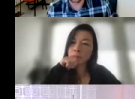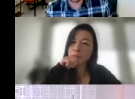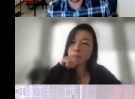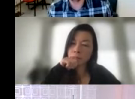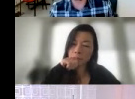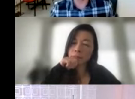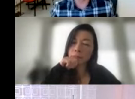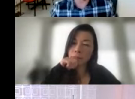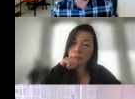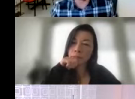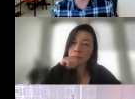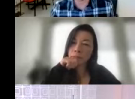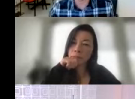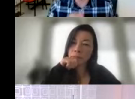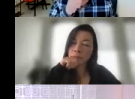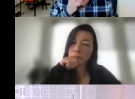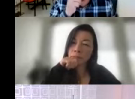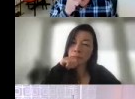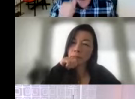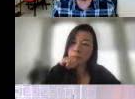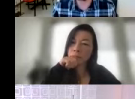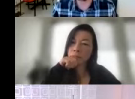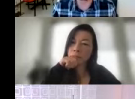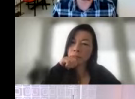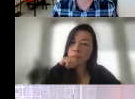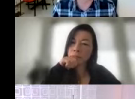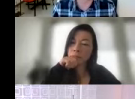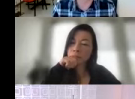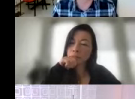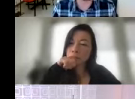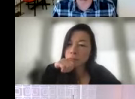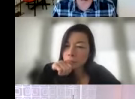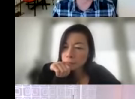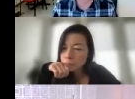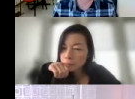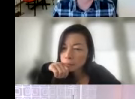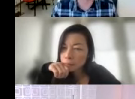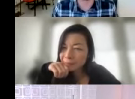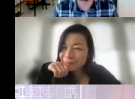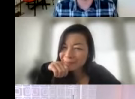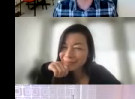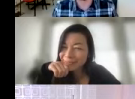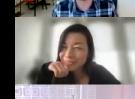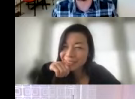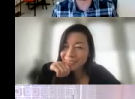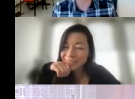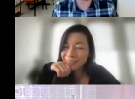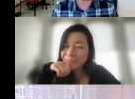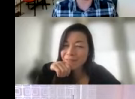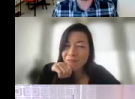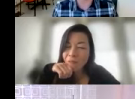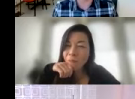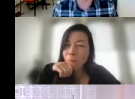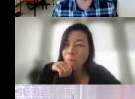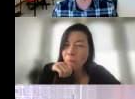scikit-learn. We'll continue supporting the MATLAB version as long as, well, I'm the only one that supports it. So it's whenever I have time, usually at